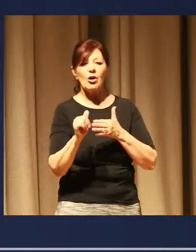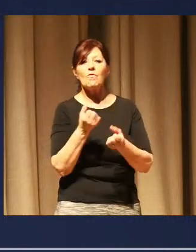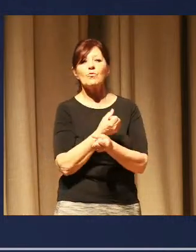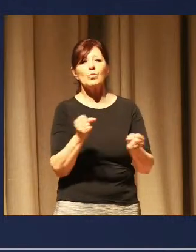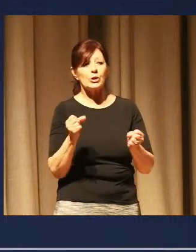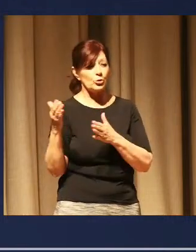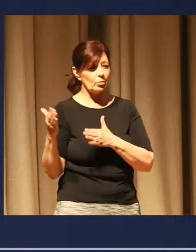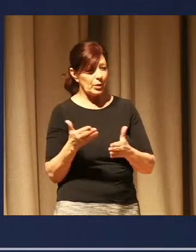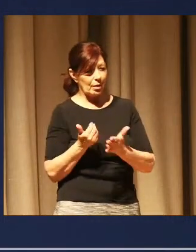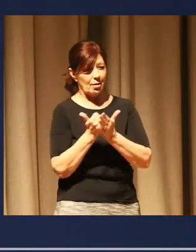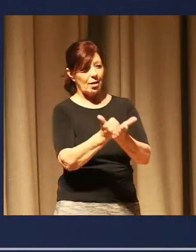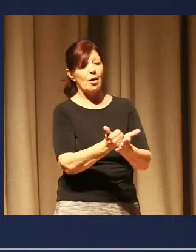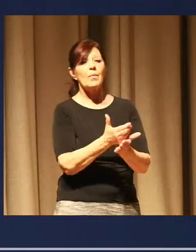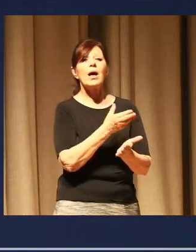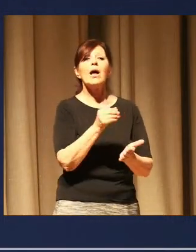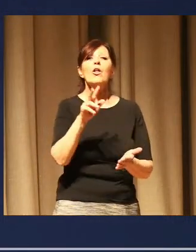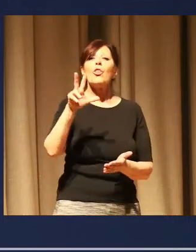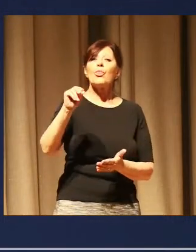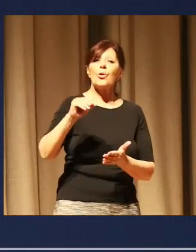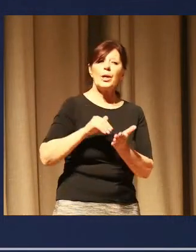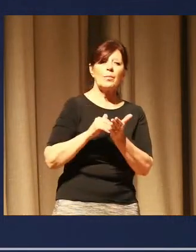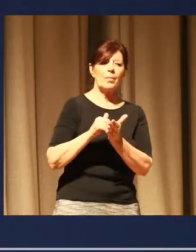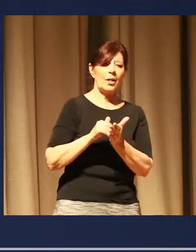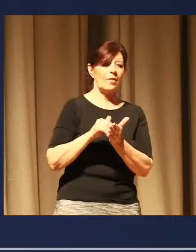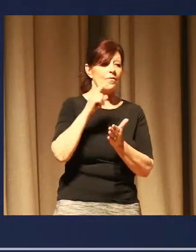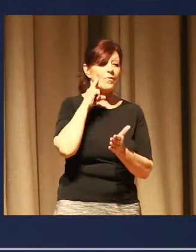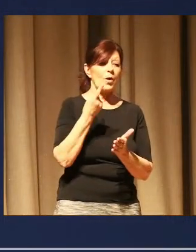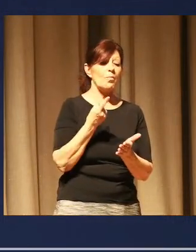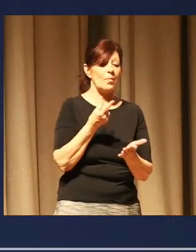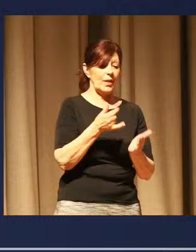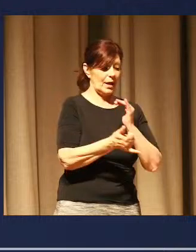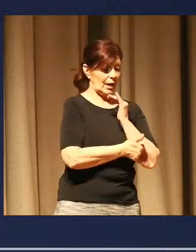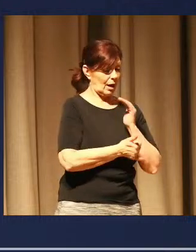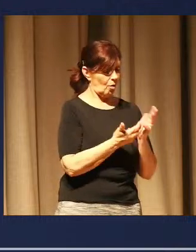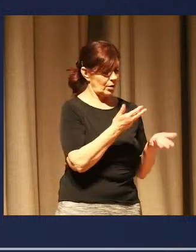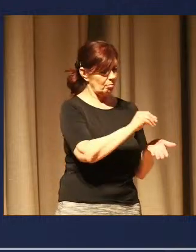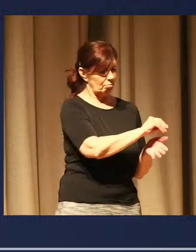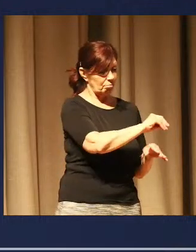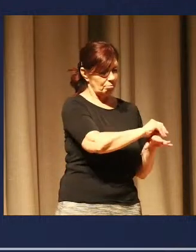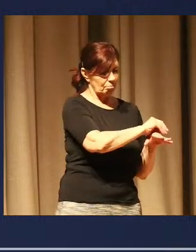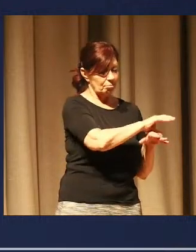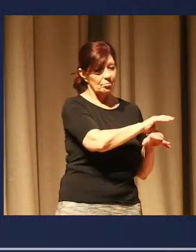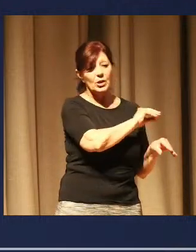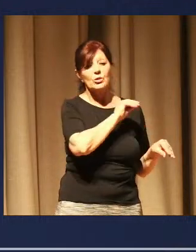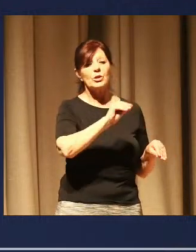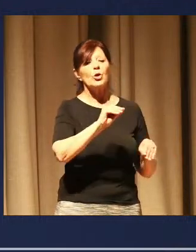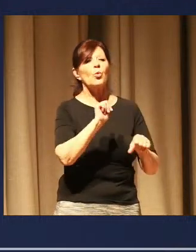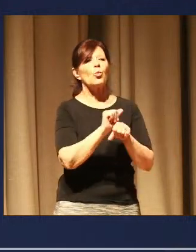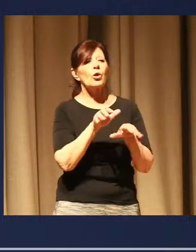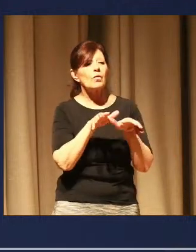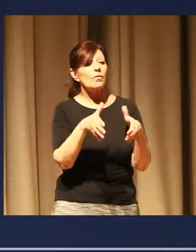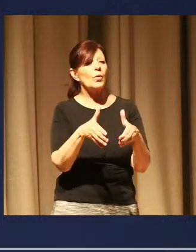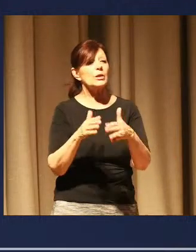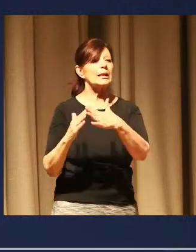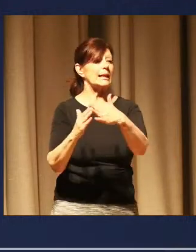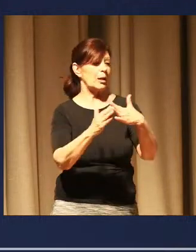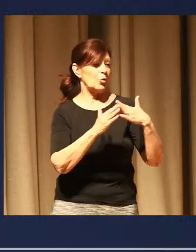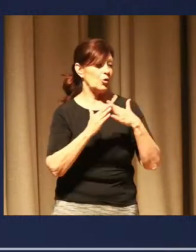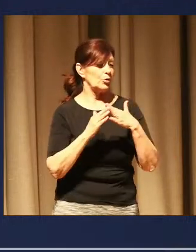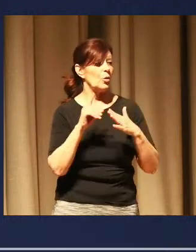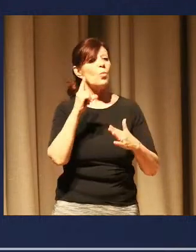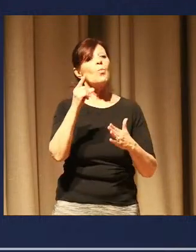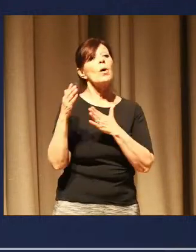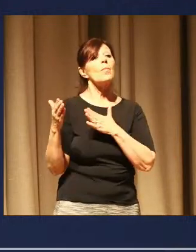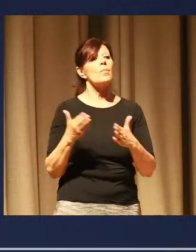assistance and $30 million from the county surplus to increase our workforce and invest in our neighborhoods. One such Renew